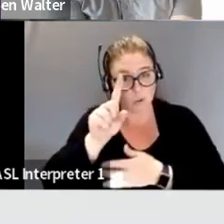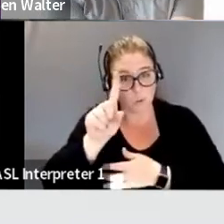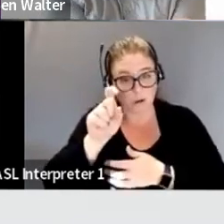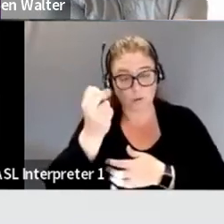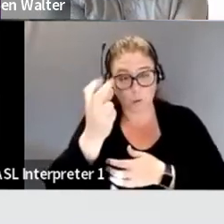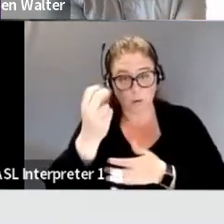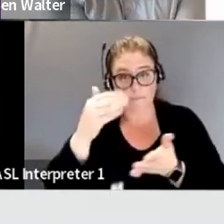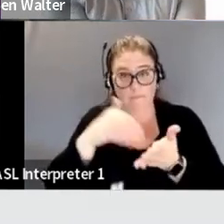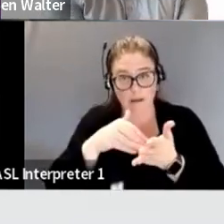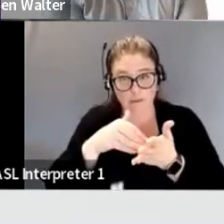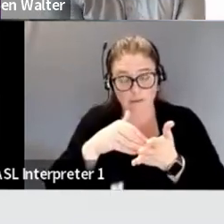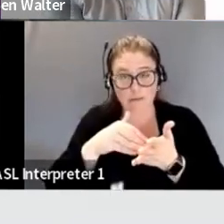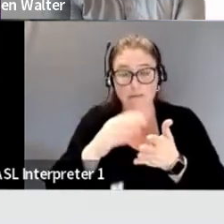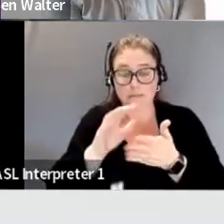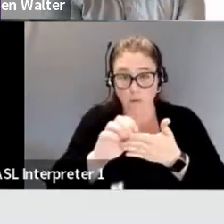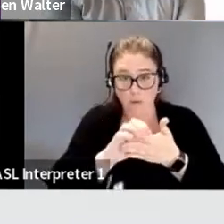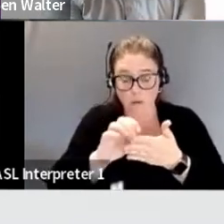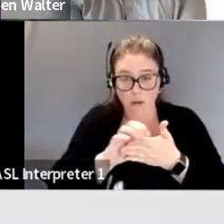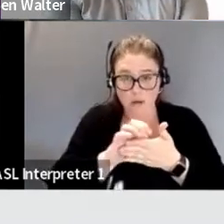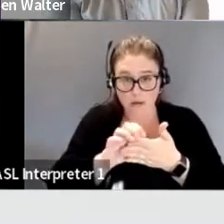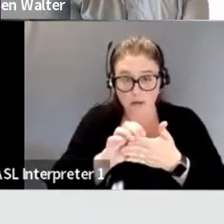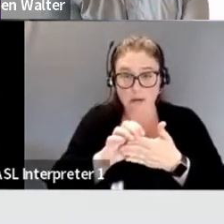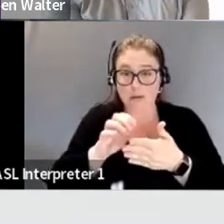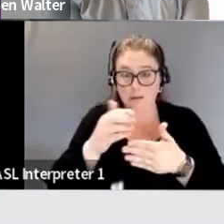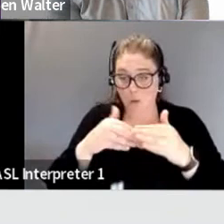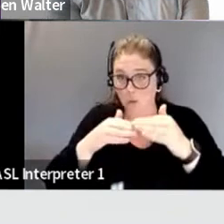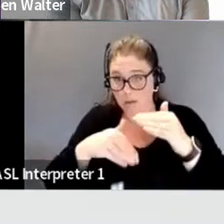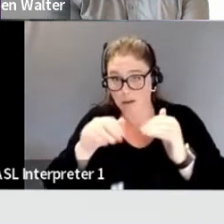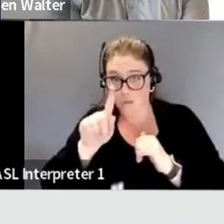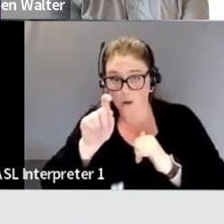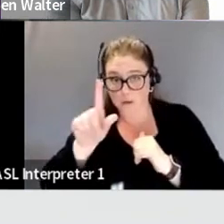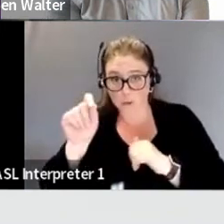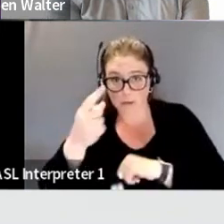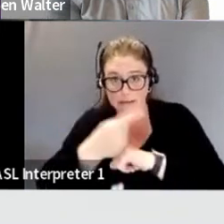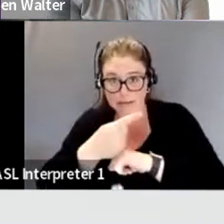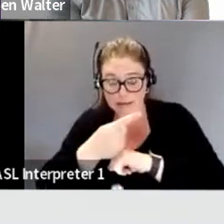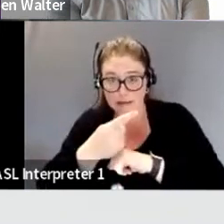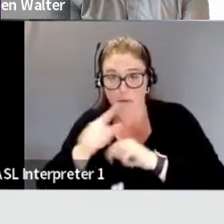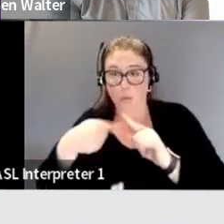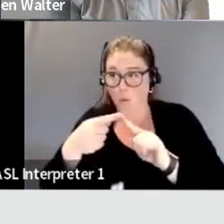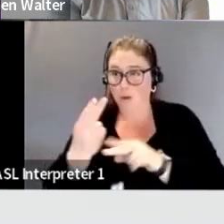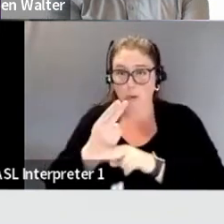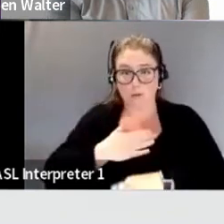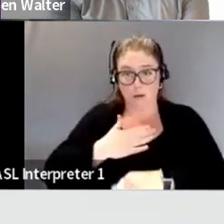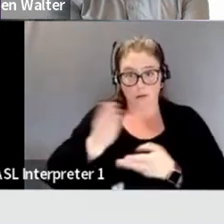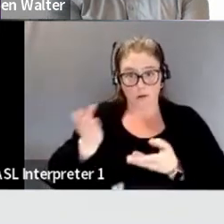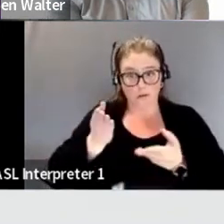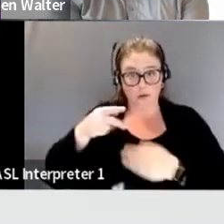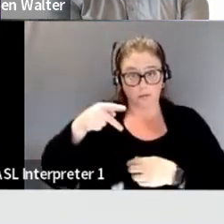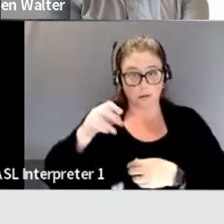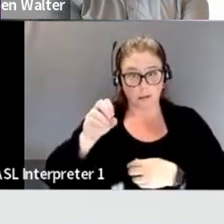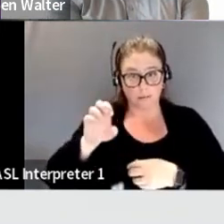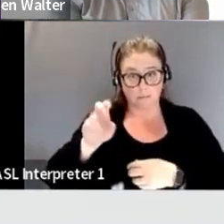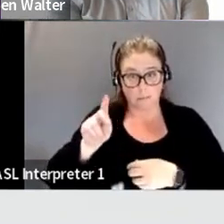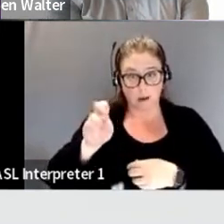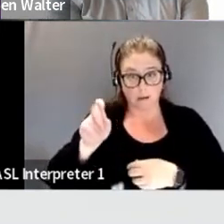in 120 days after signing up. So, a quote from here we can see on the screen, really, she was